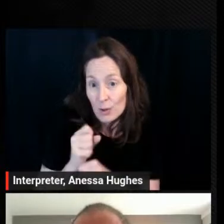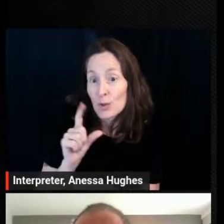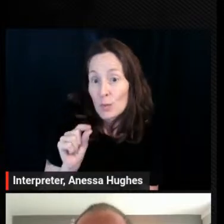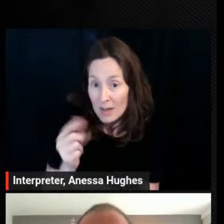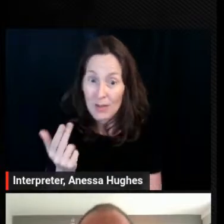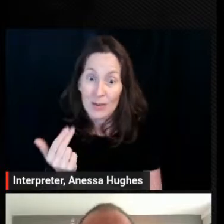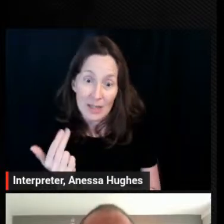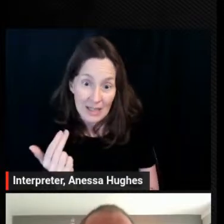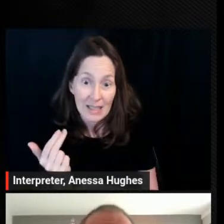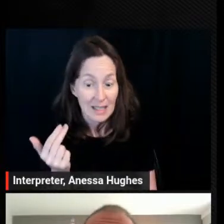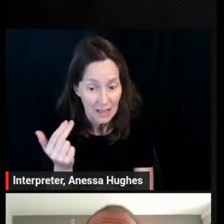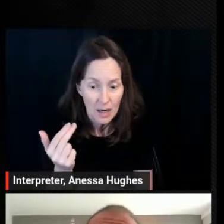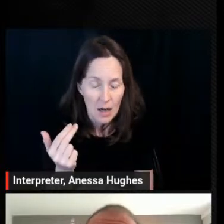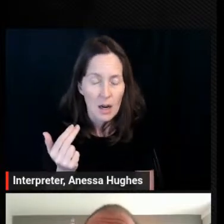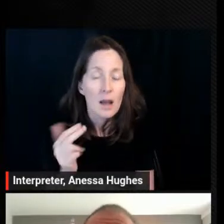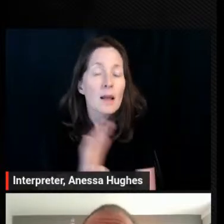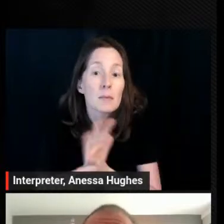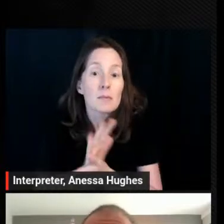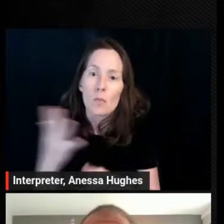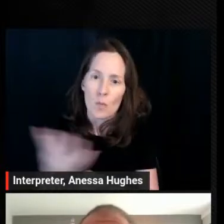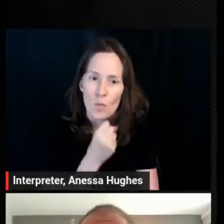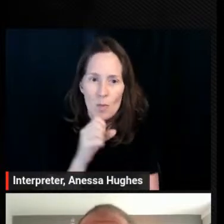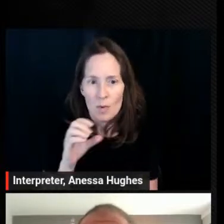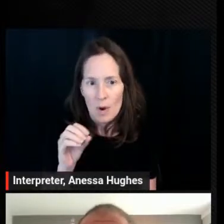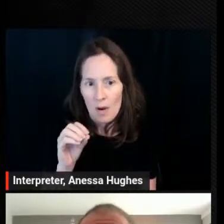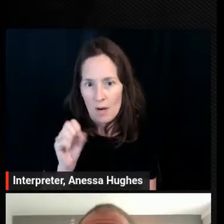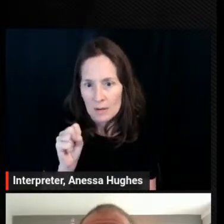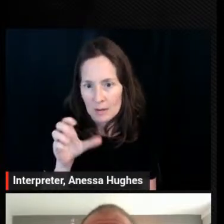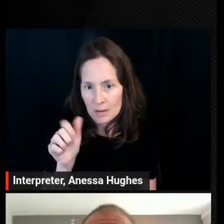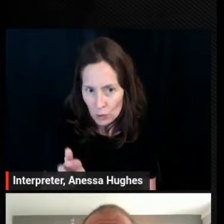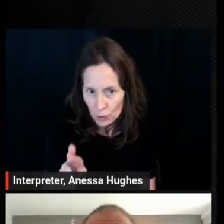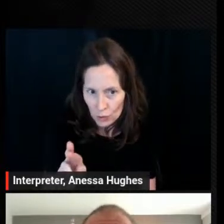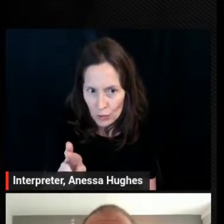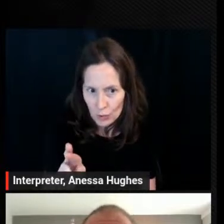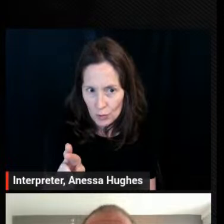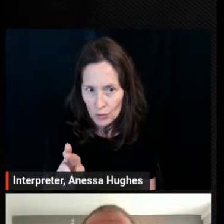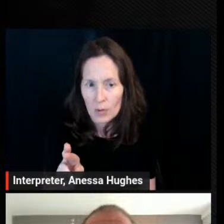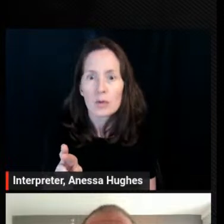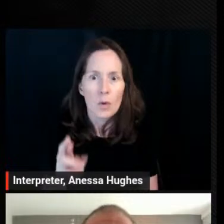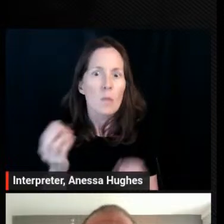extraordinary autobiography, drew overdue attention to Northup's ordeal.